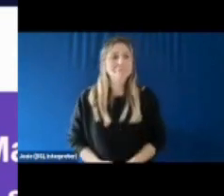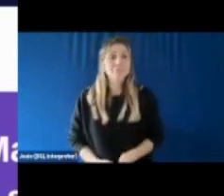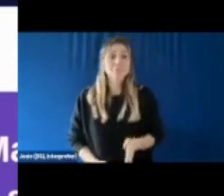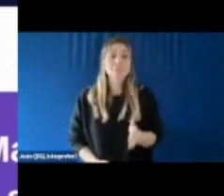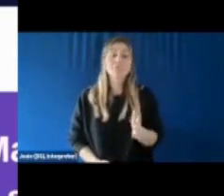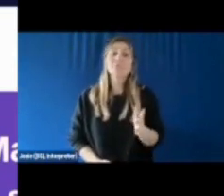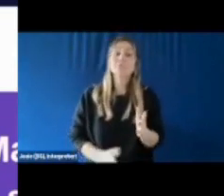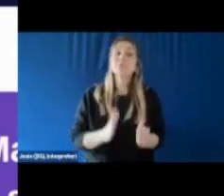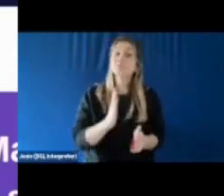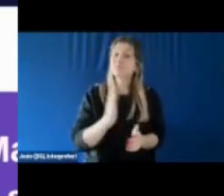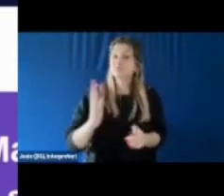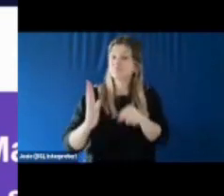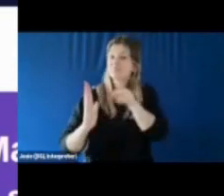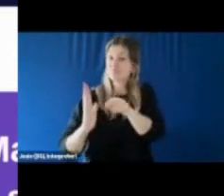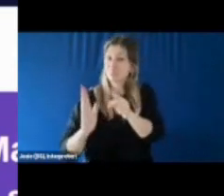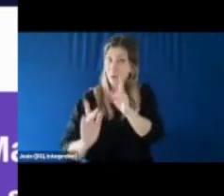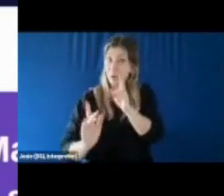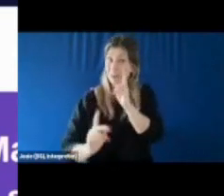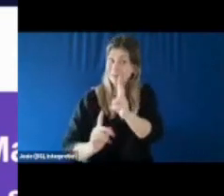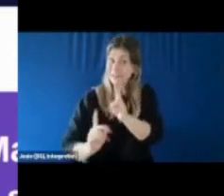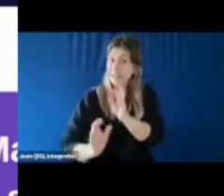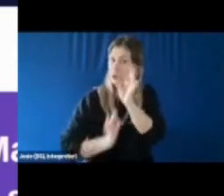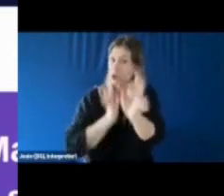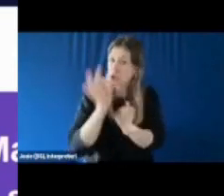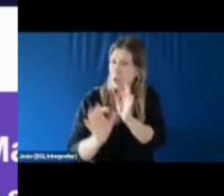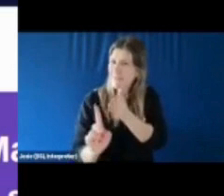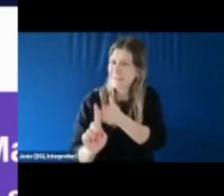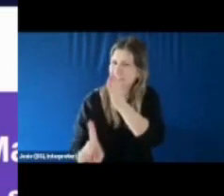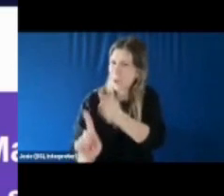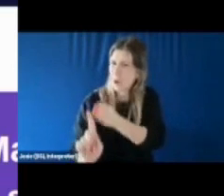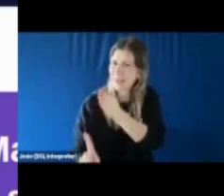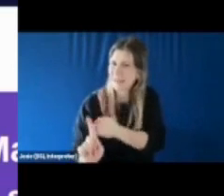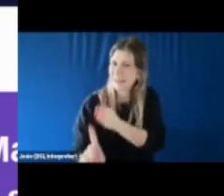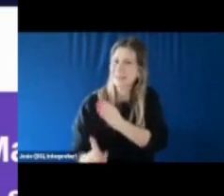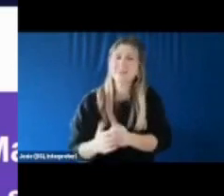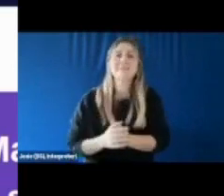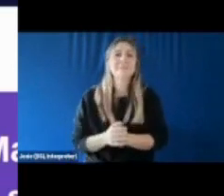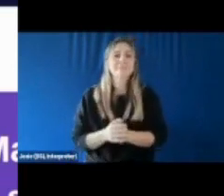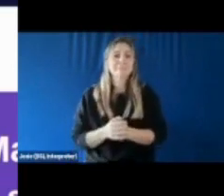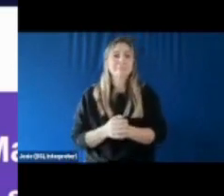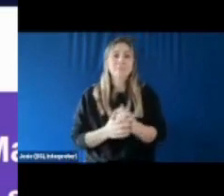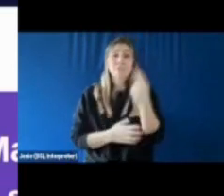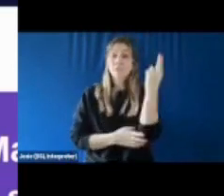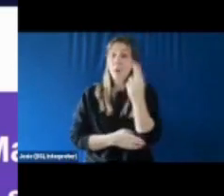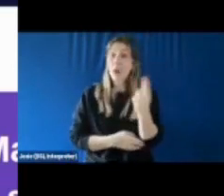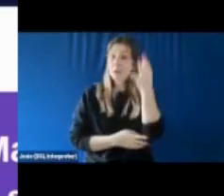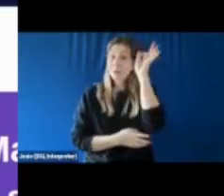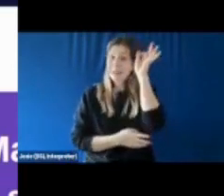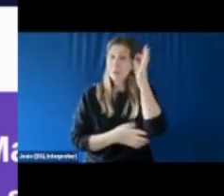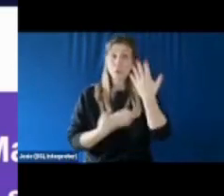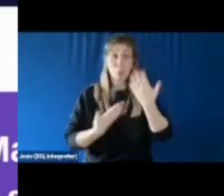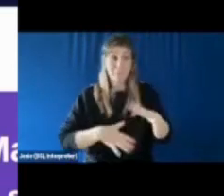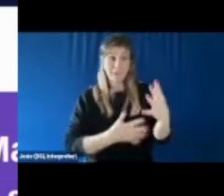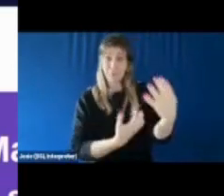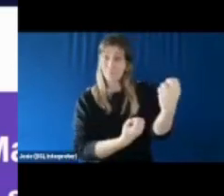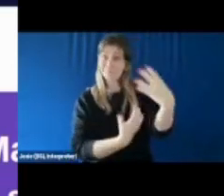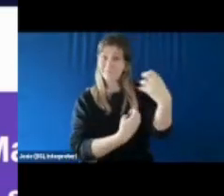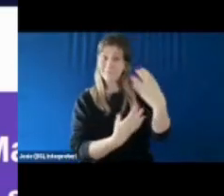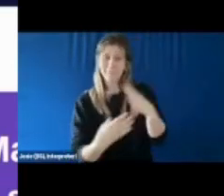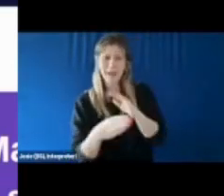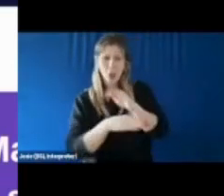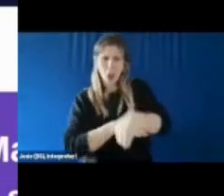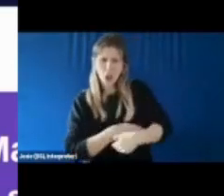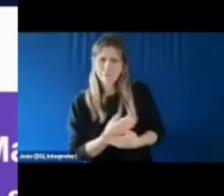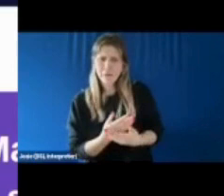survey targets for organizations. Arts Council got a lot of feedback about how difficult it would be for some organizations to achieve such large numbers